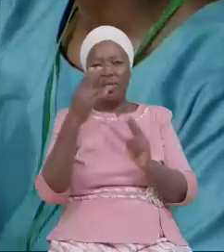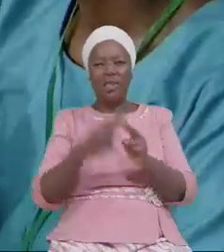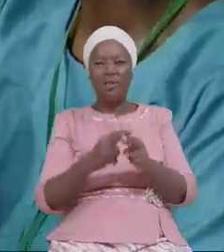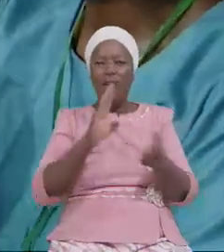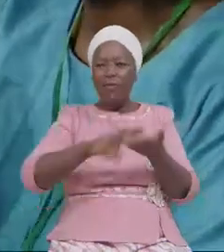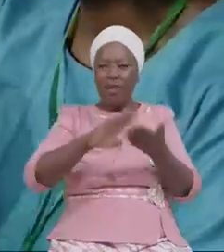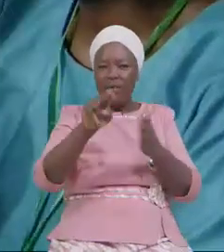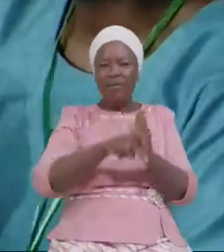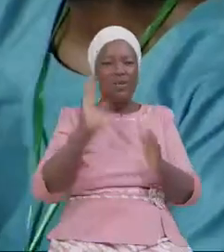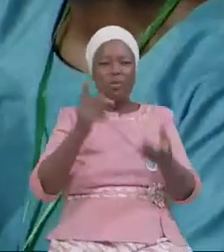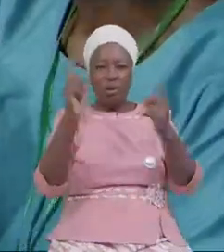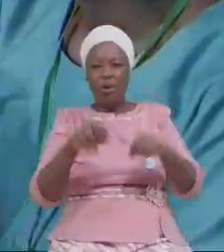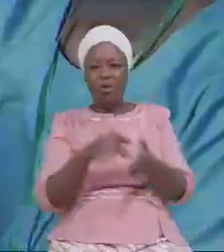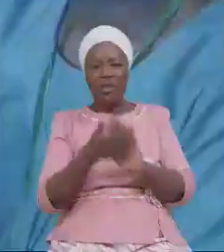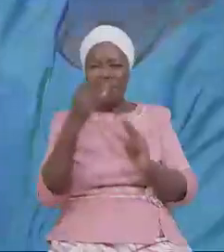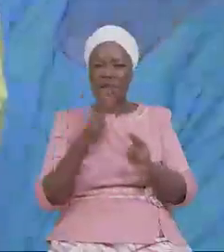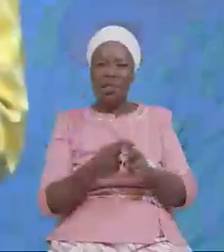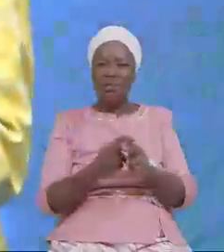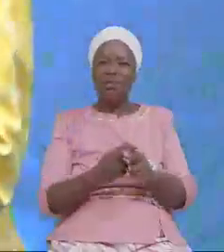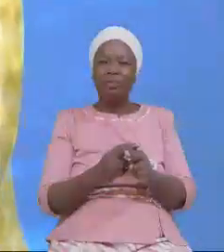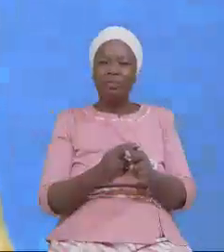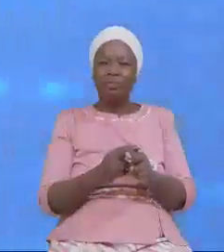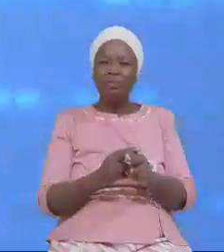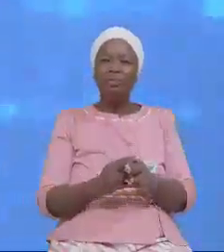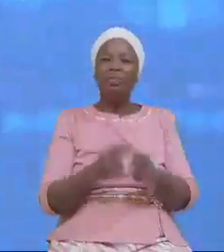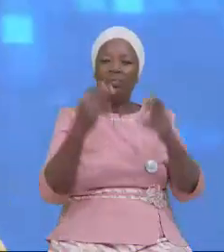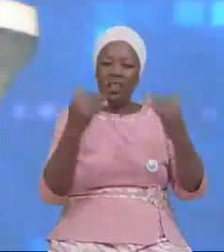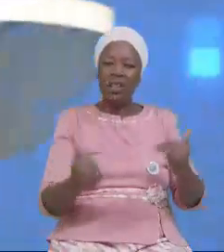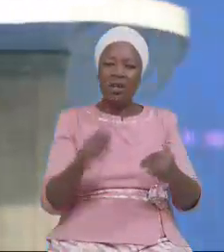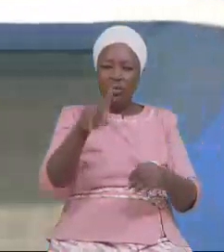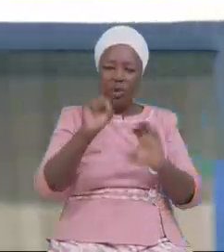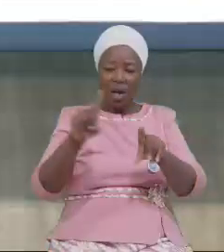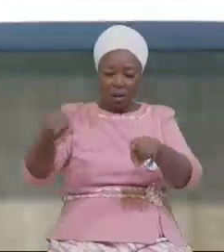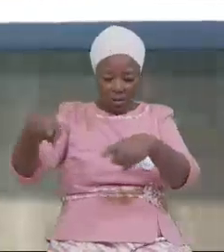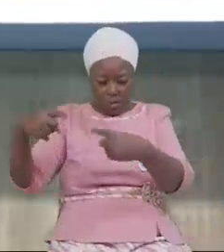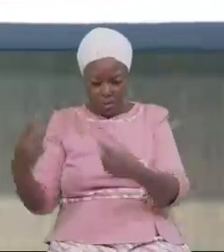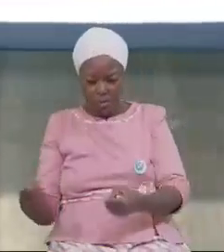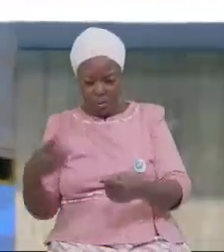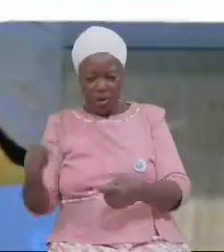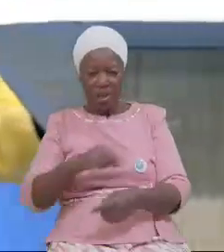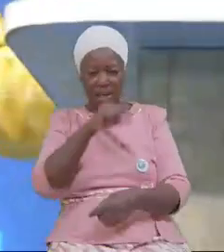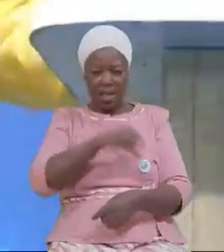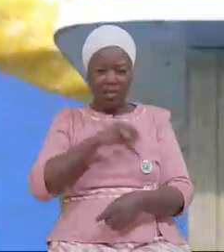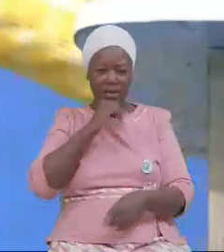come. Forgiveness will come. Now you can go. The guilt is gone. The condemnation is